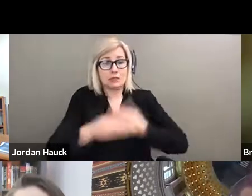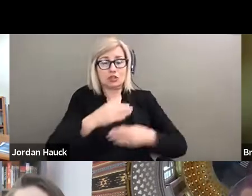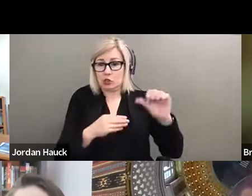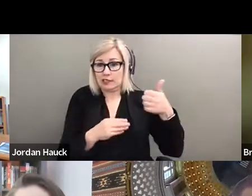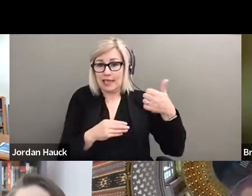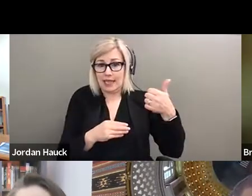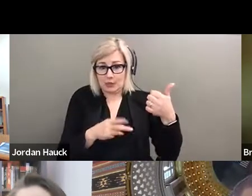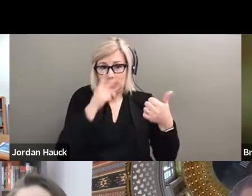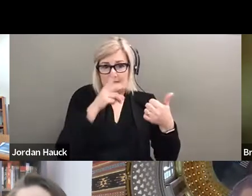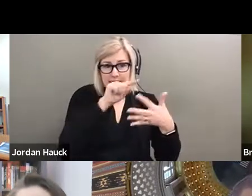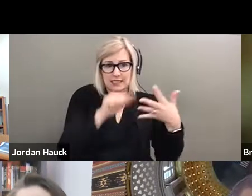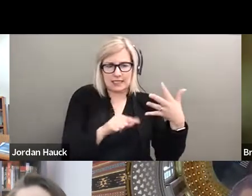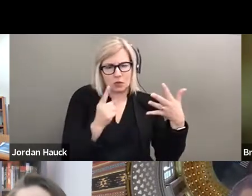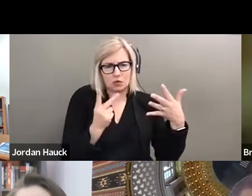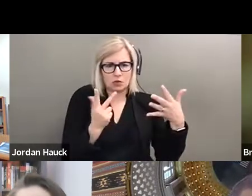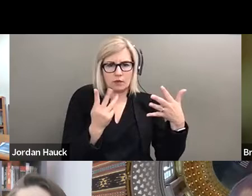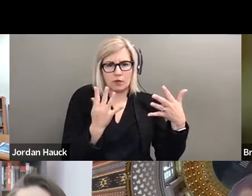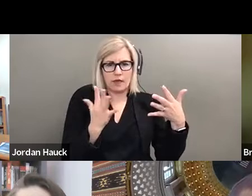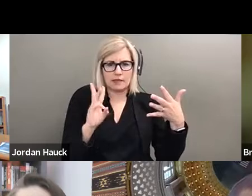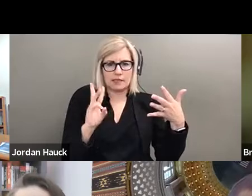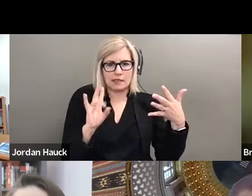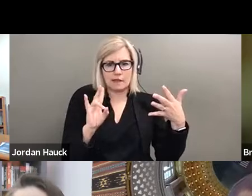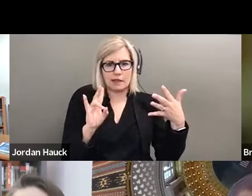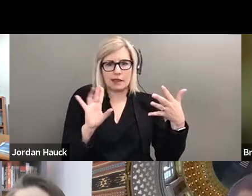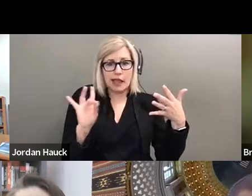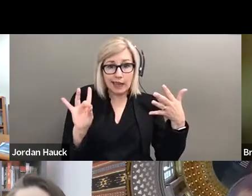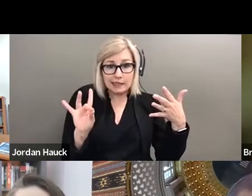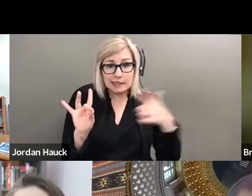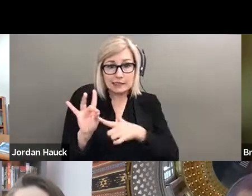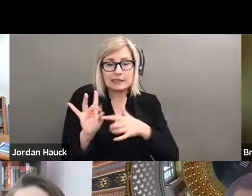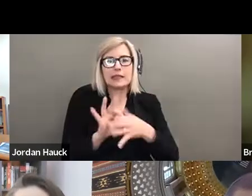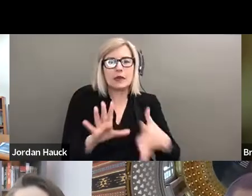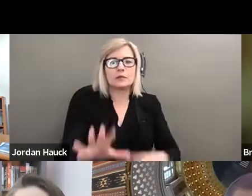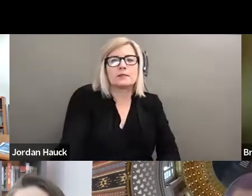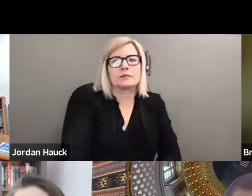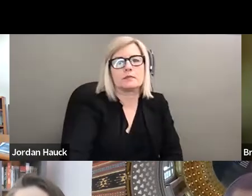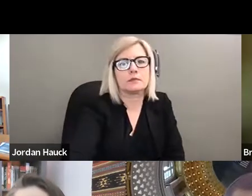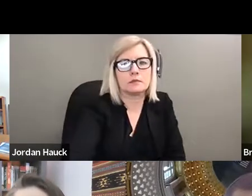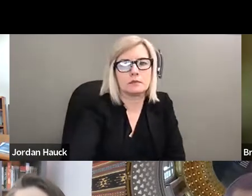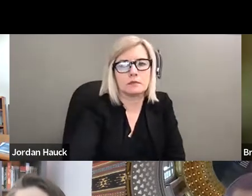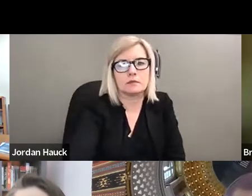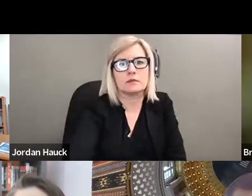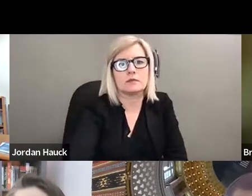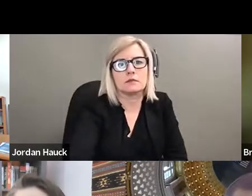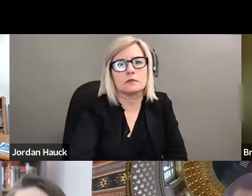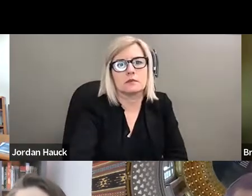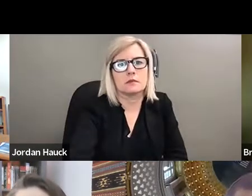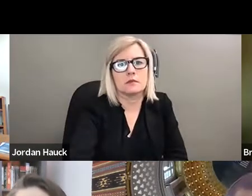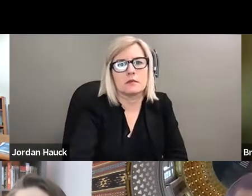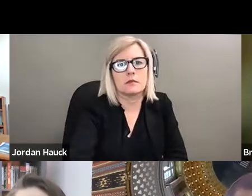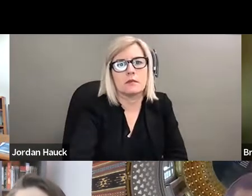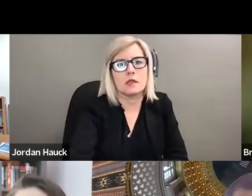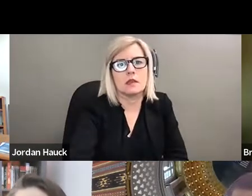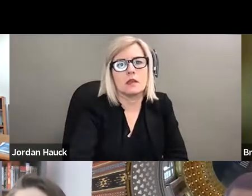we have 1, 2, 3, 4, 5, 6, 7, 8 of them out. And the House Health and